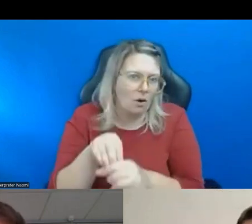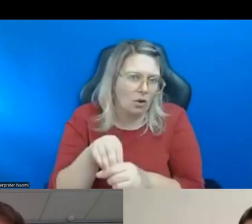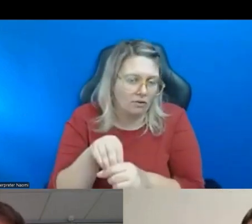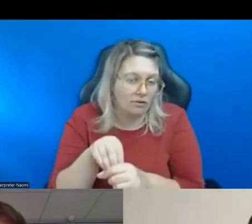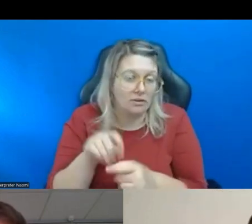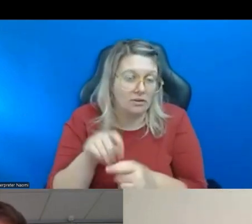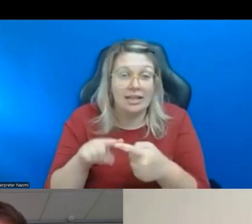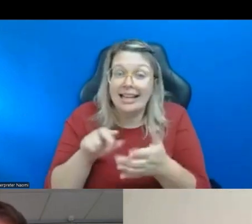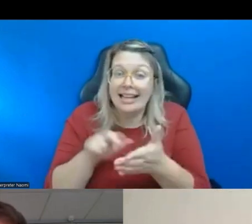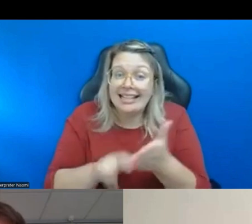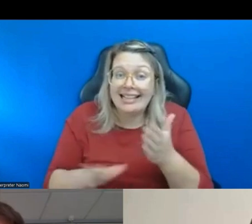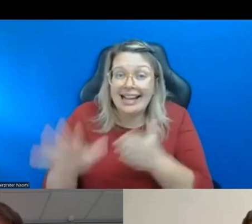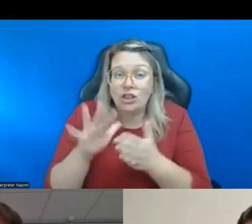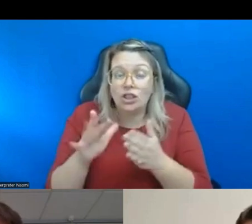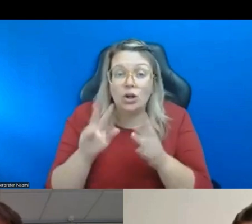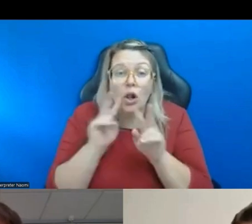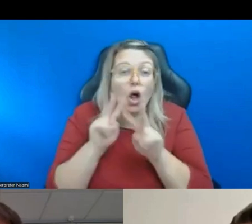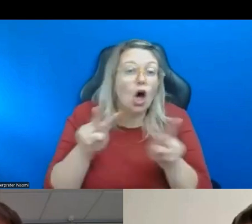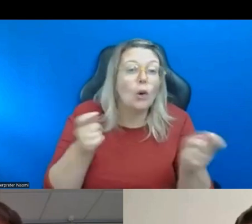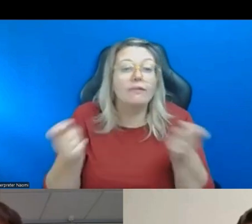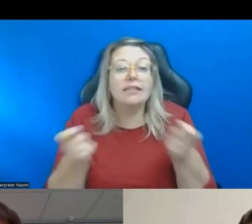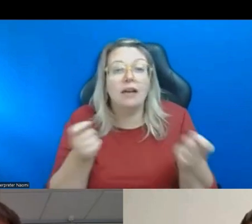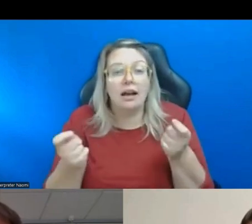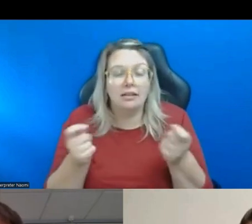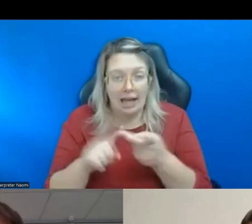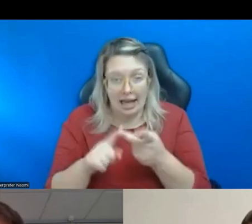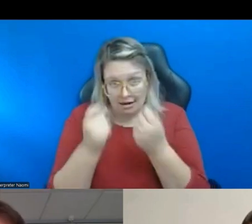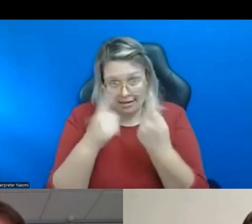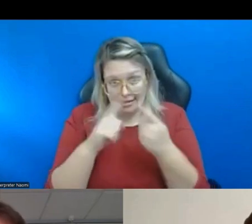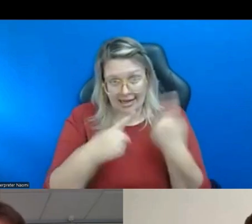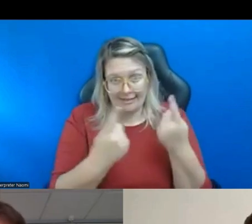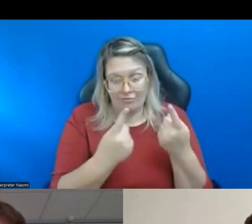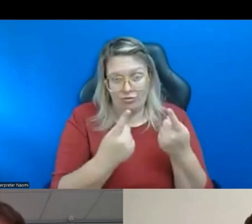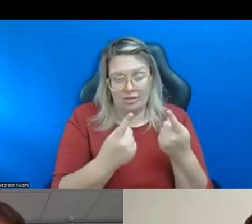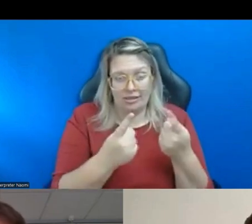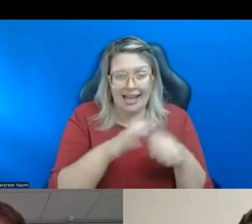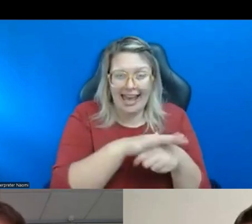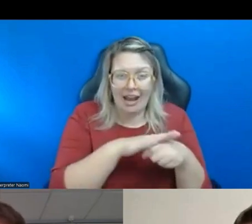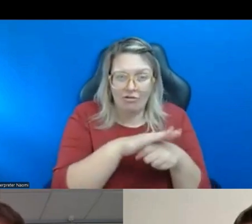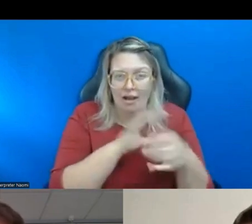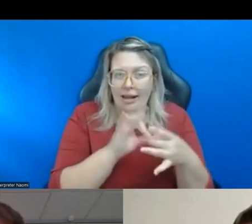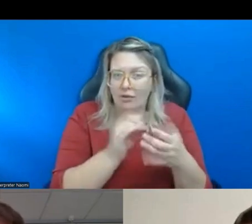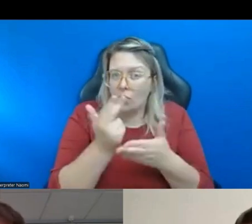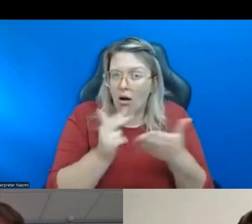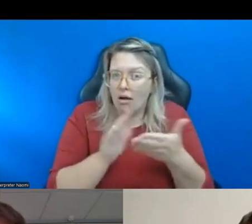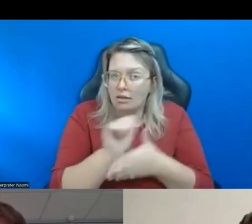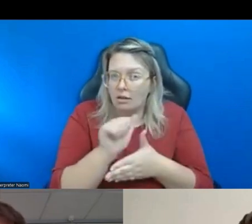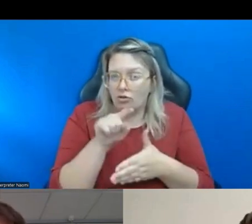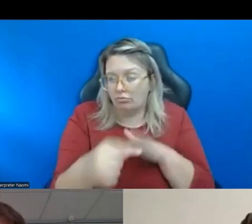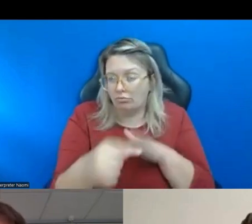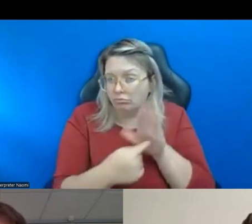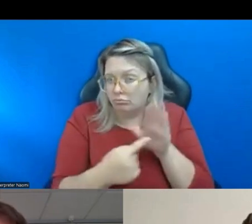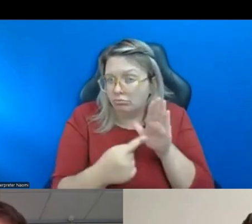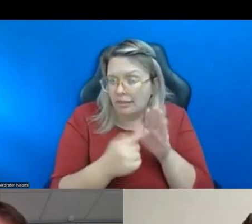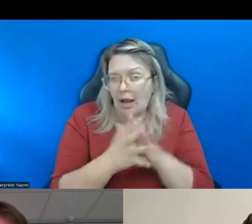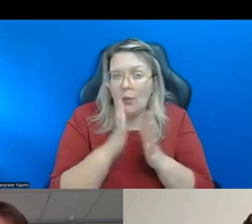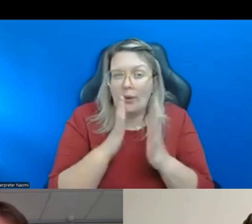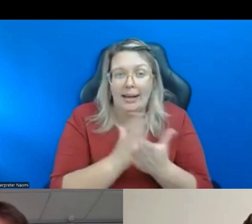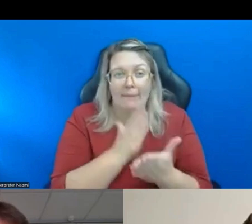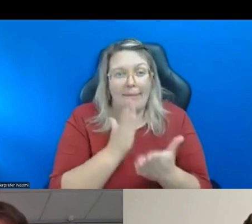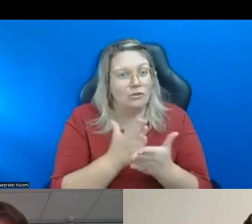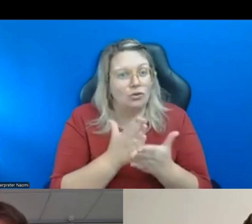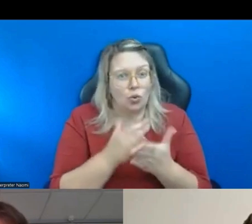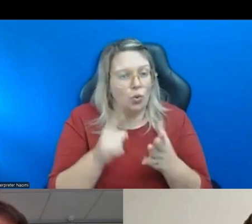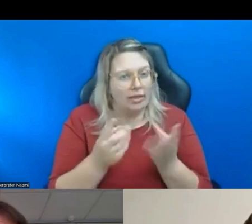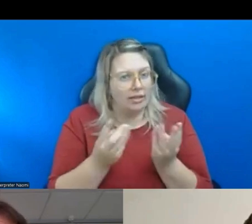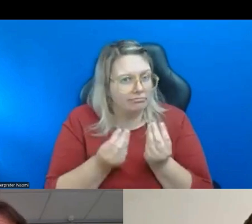and that understanding of the subsectors within the arts and cultural sector is fundamental to us getting some of this right. And